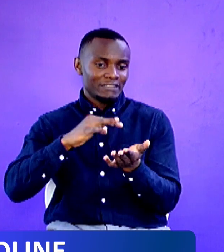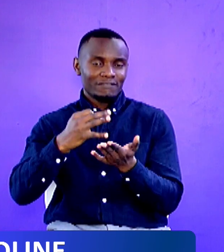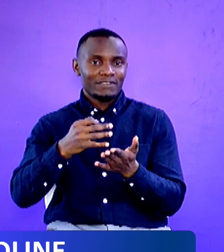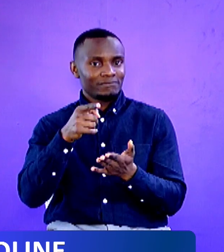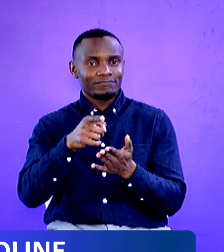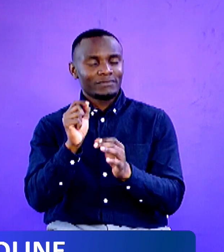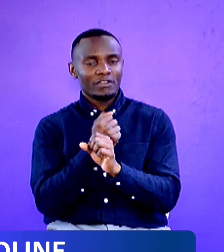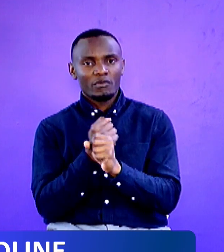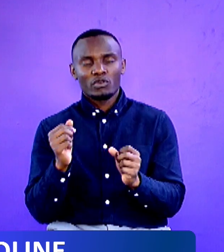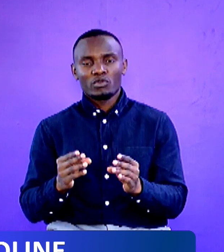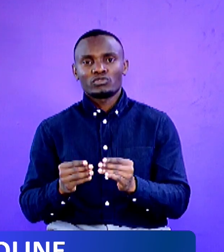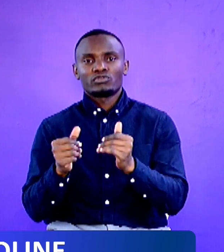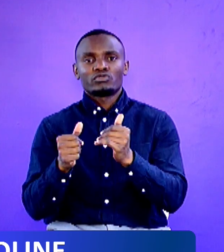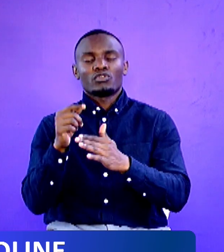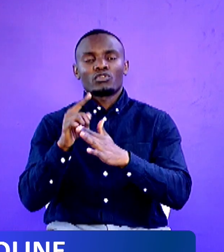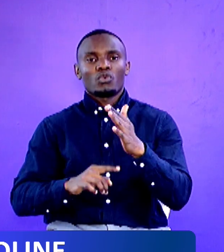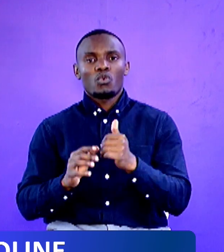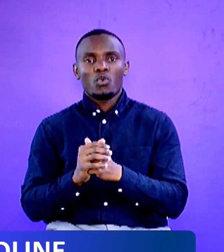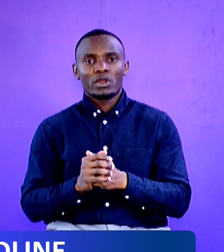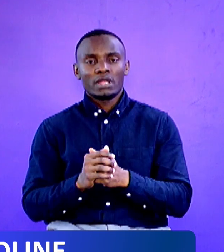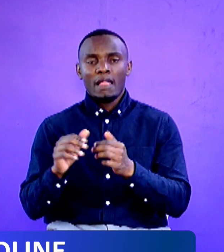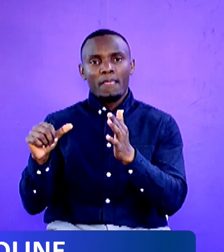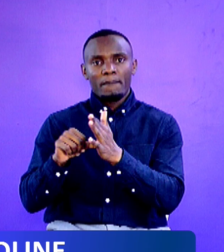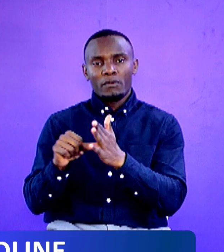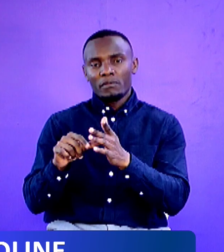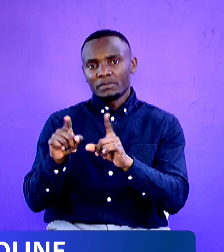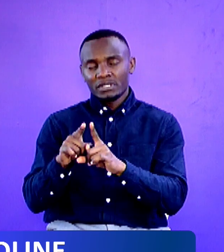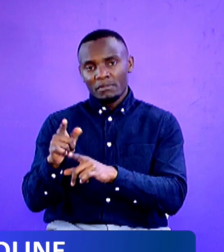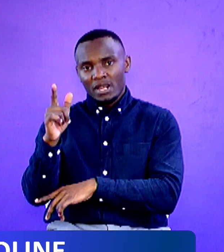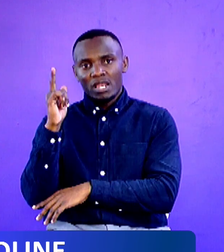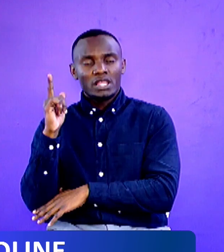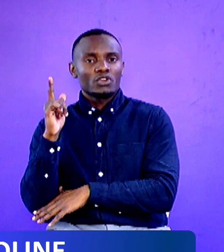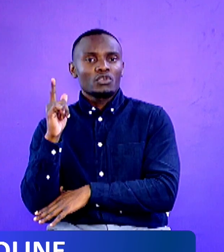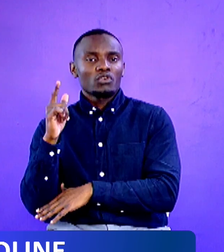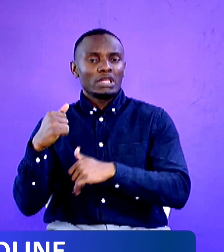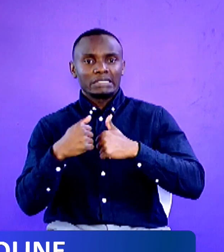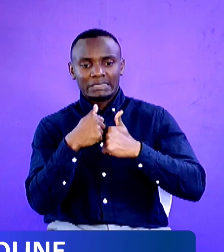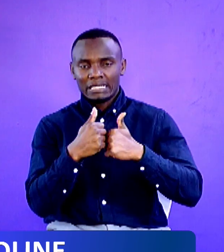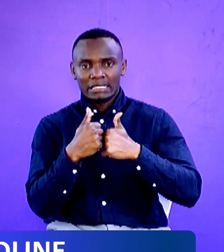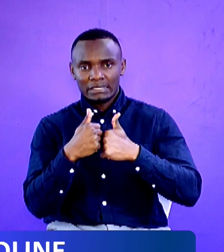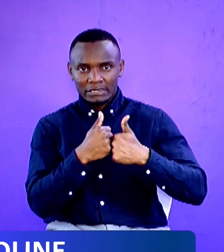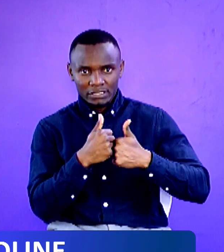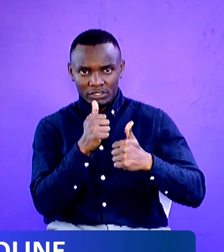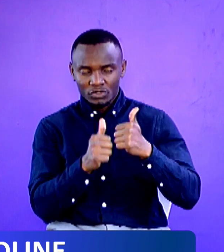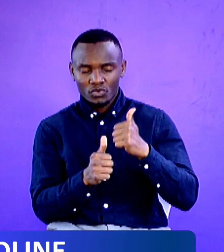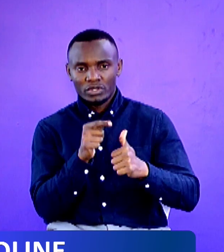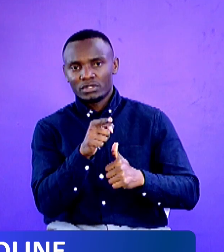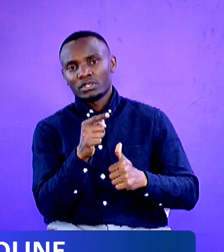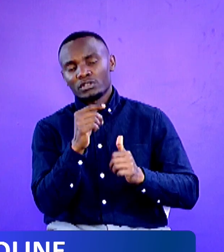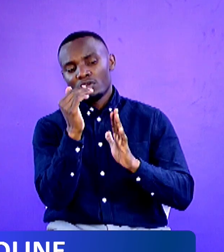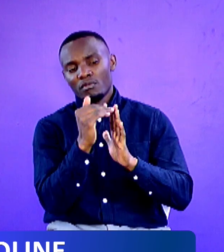address the fundamental design, political and legal flaws that have haunted it since its inception in